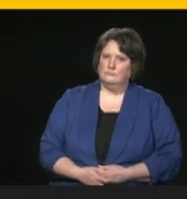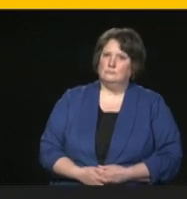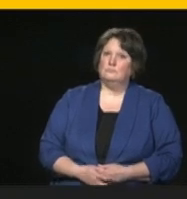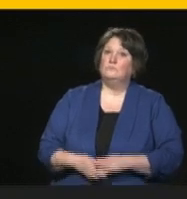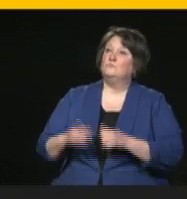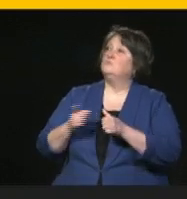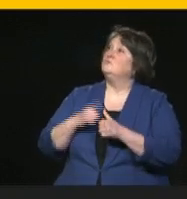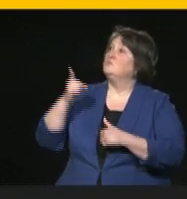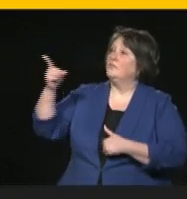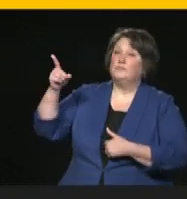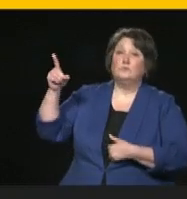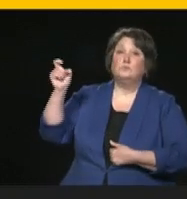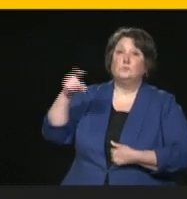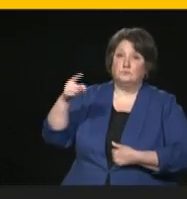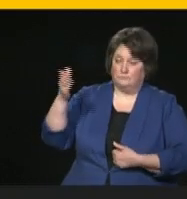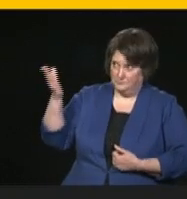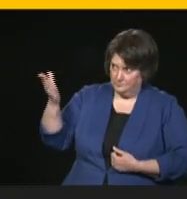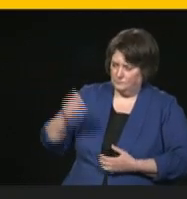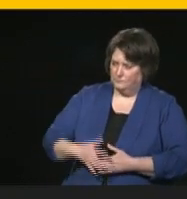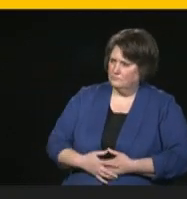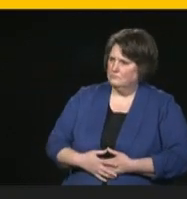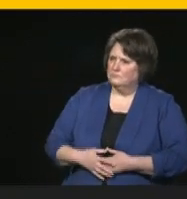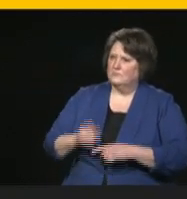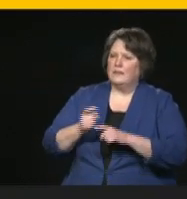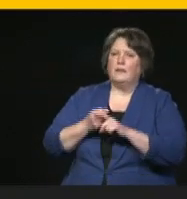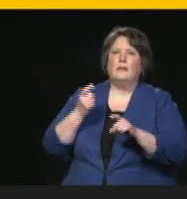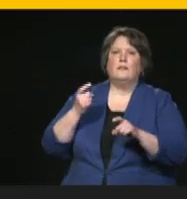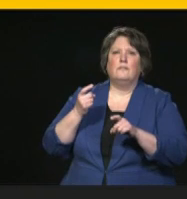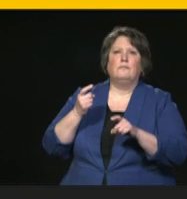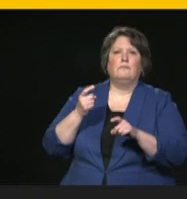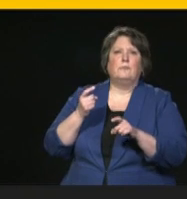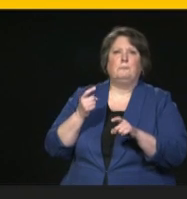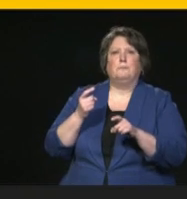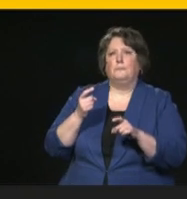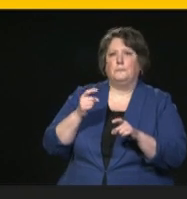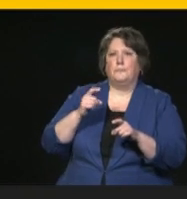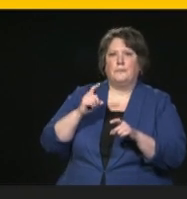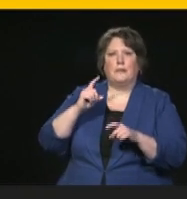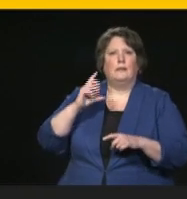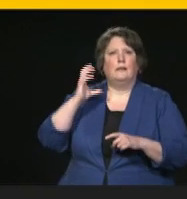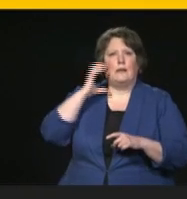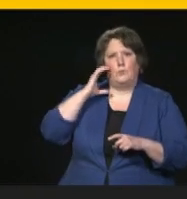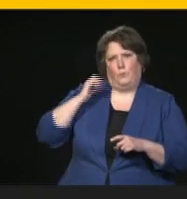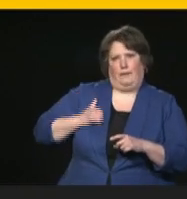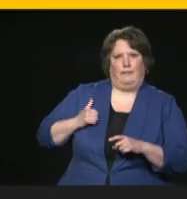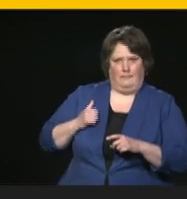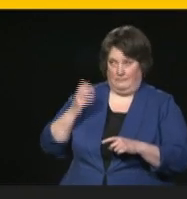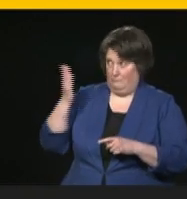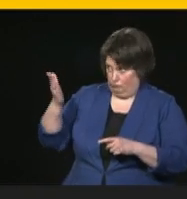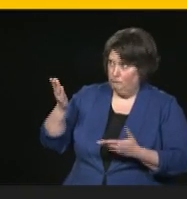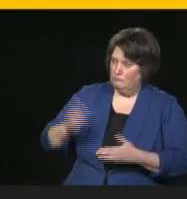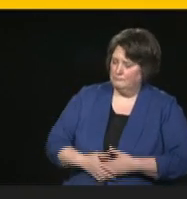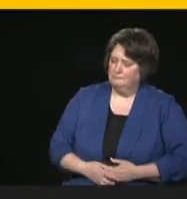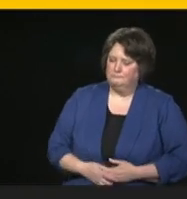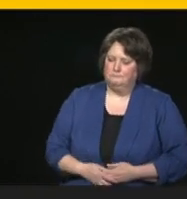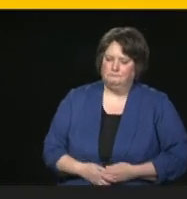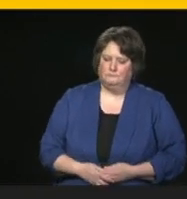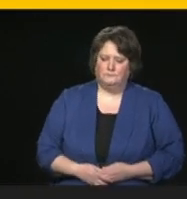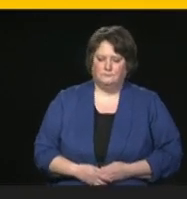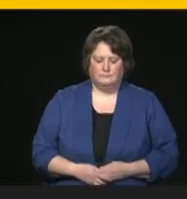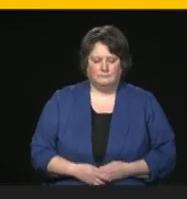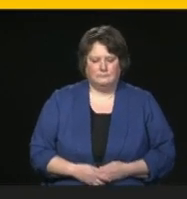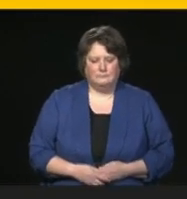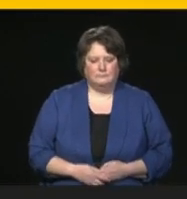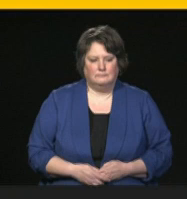is from Micheline Laflamme avec Radio-Canada. Please go ahead. Your line is now open. À vous la parole. Merci. Thank